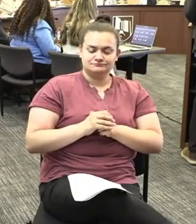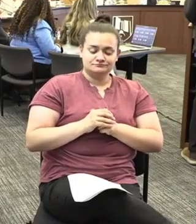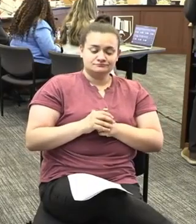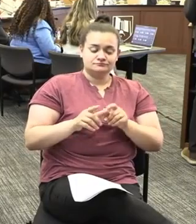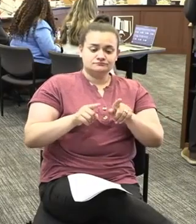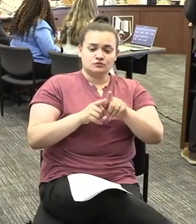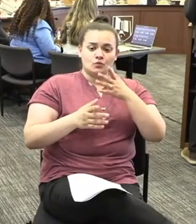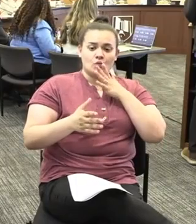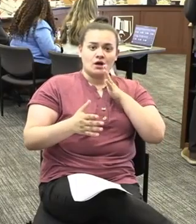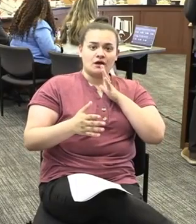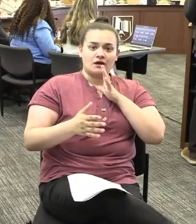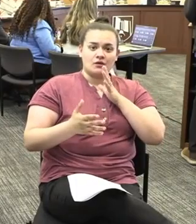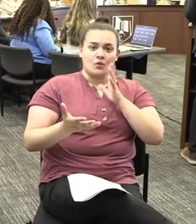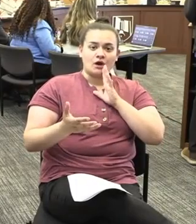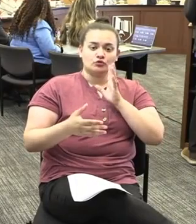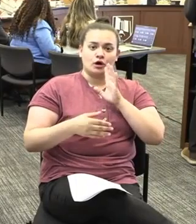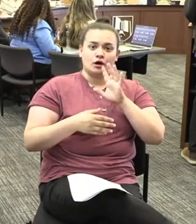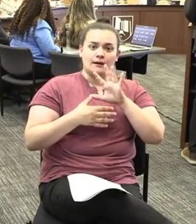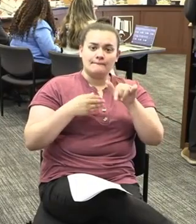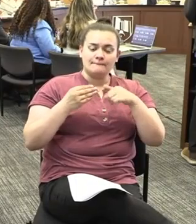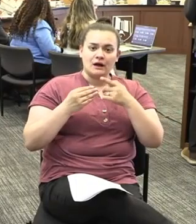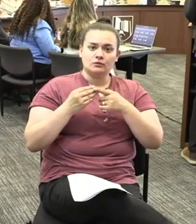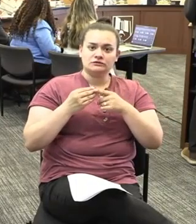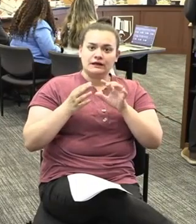want to give a shout out to the over